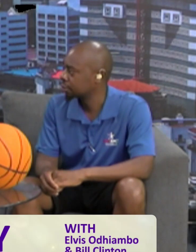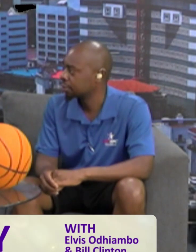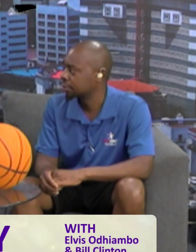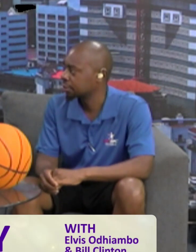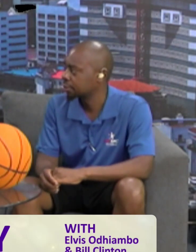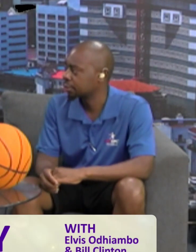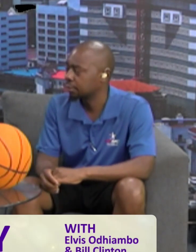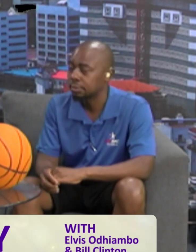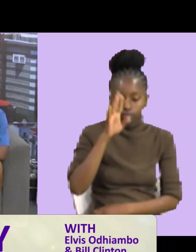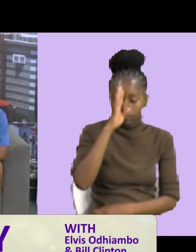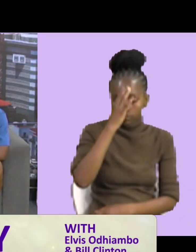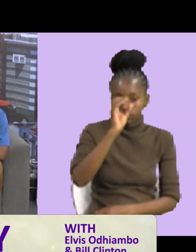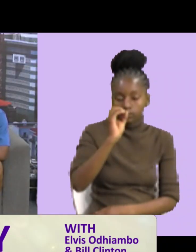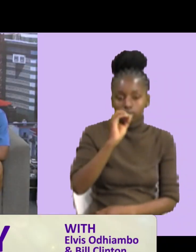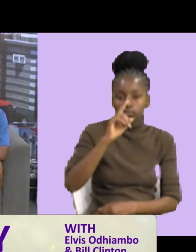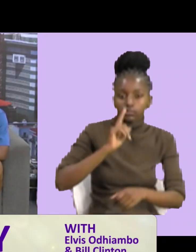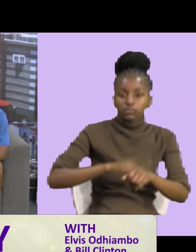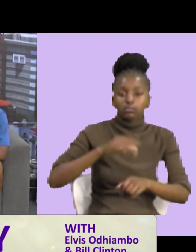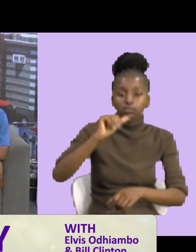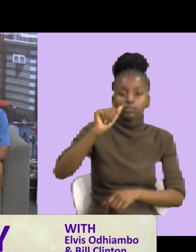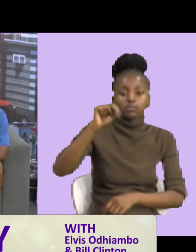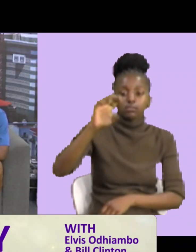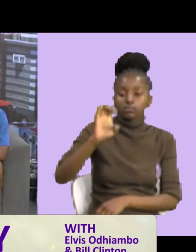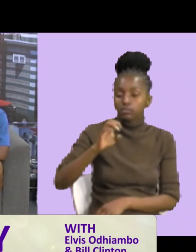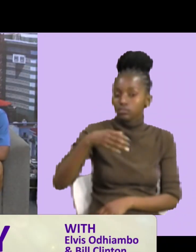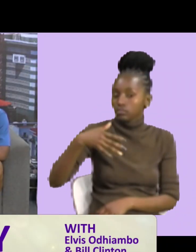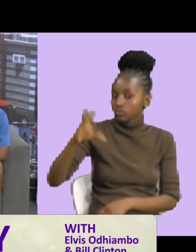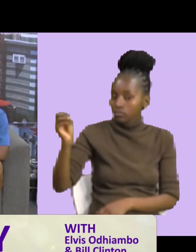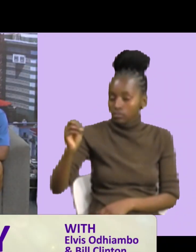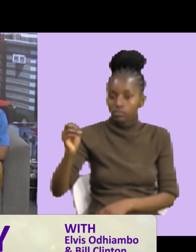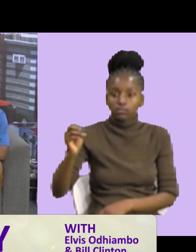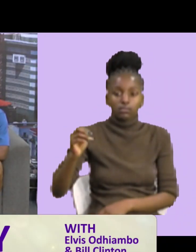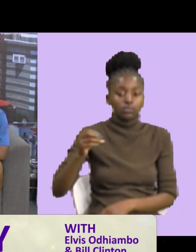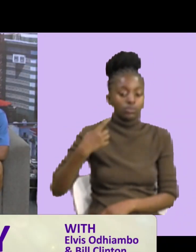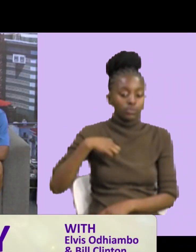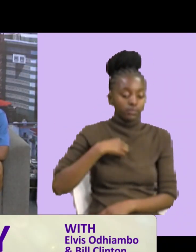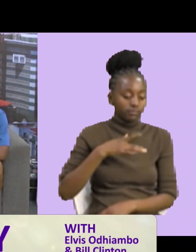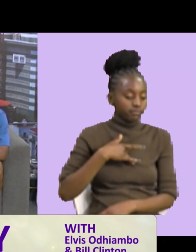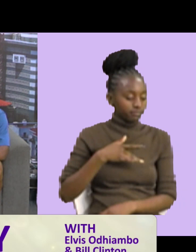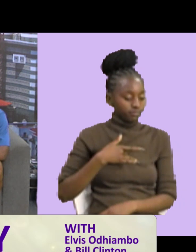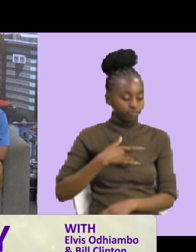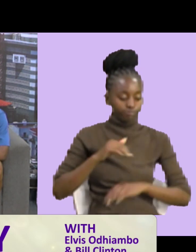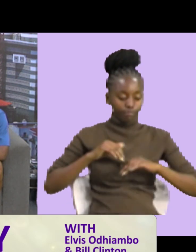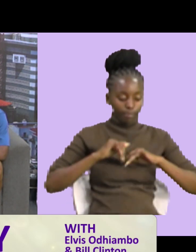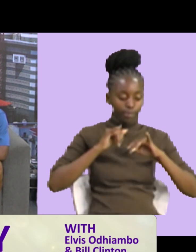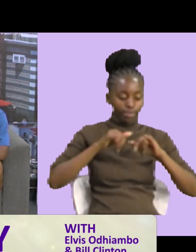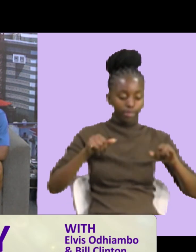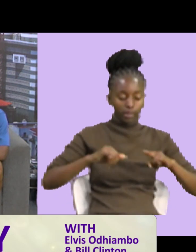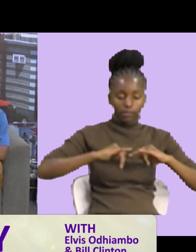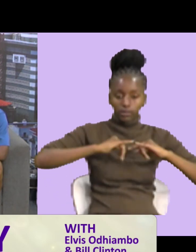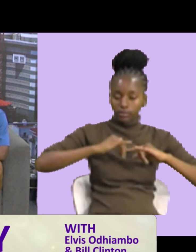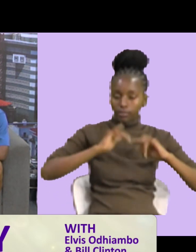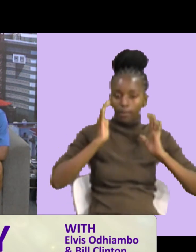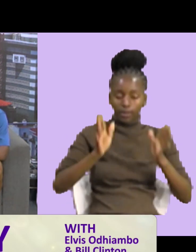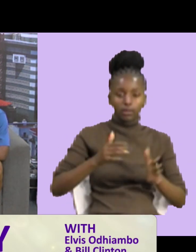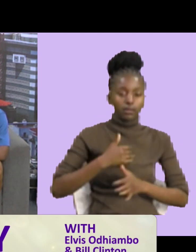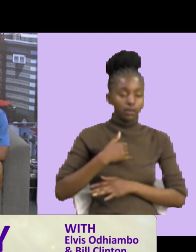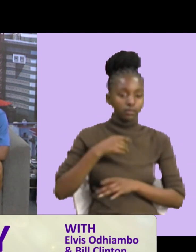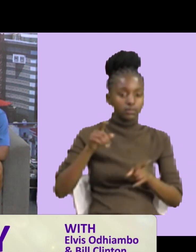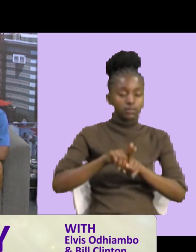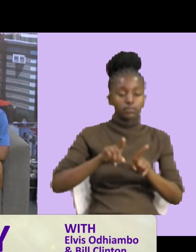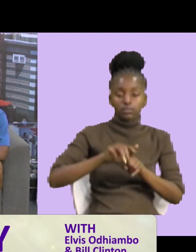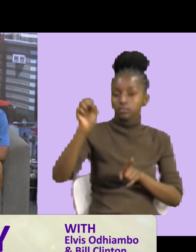without a doubt, when Kane left, leaving that void of a striker was there, and Son is seemingly